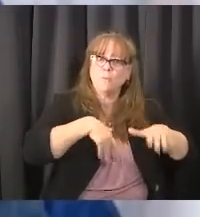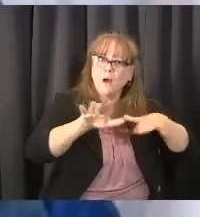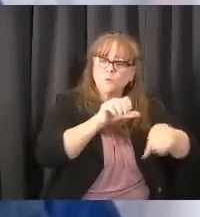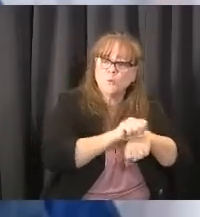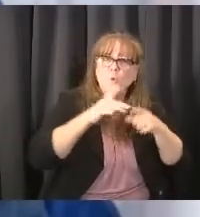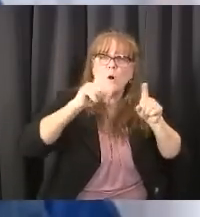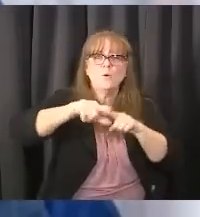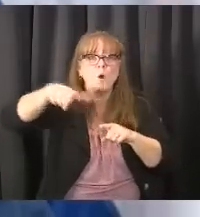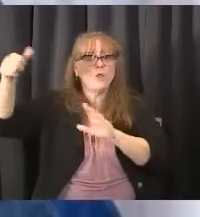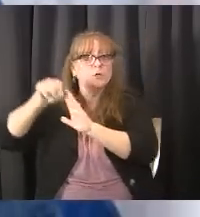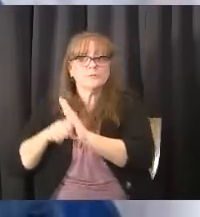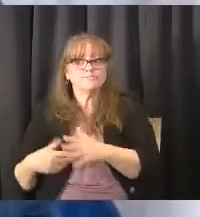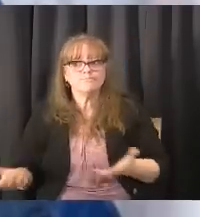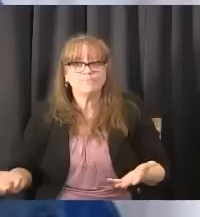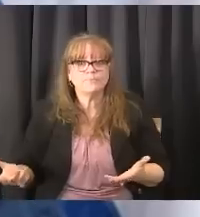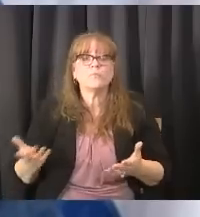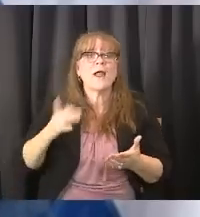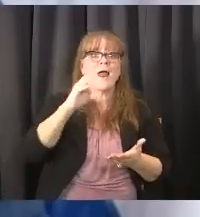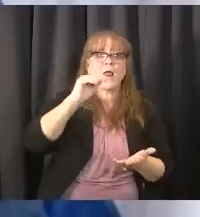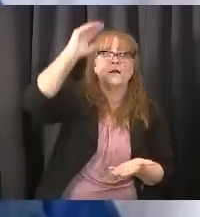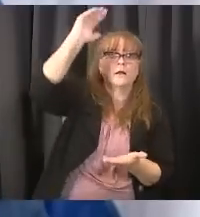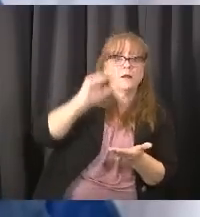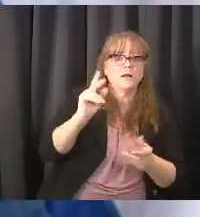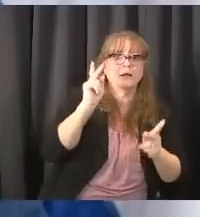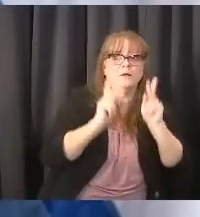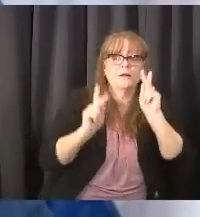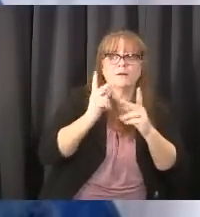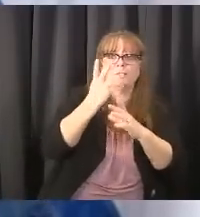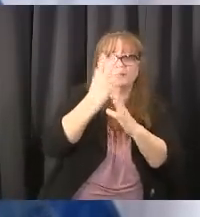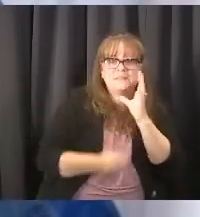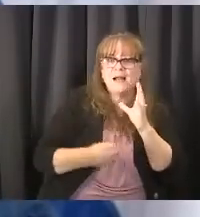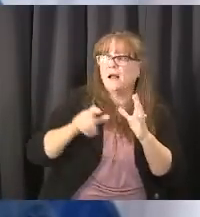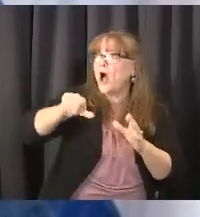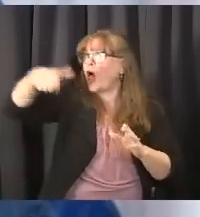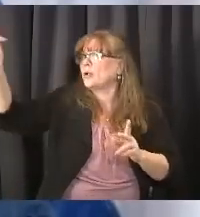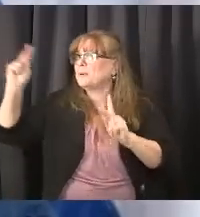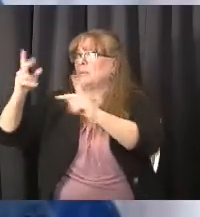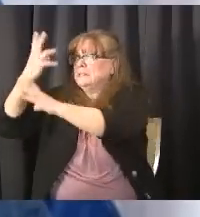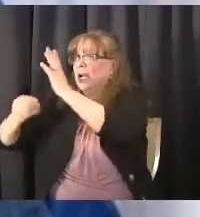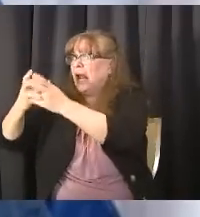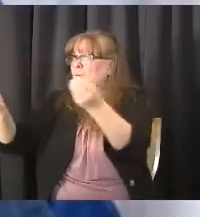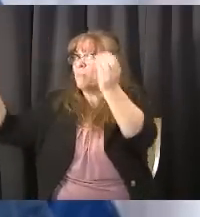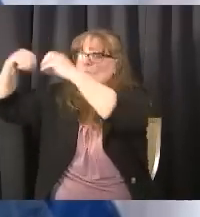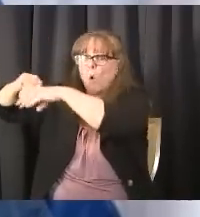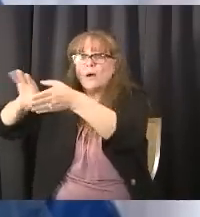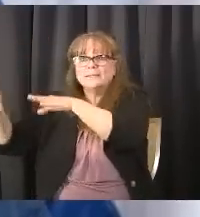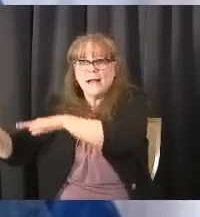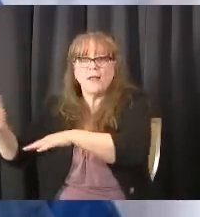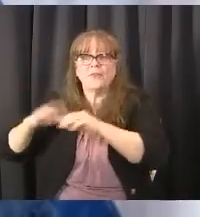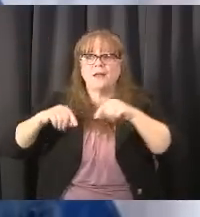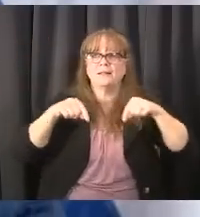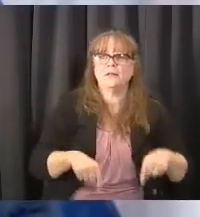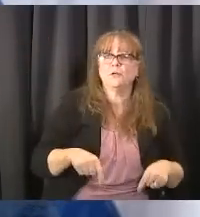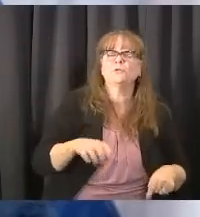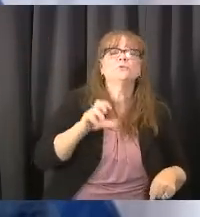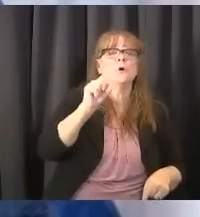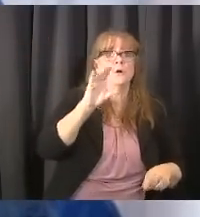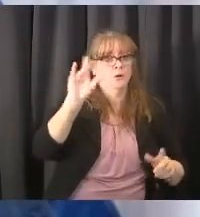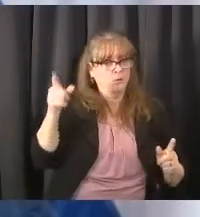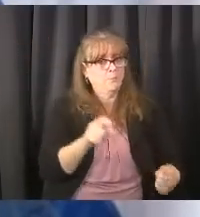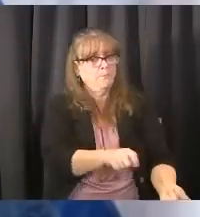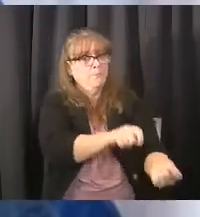nation as a whole. So no one's perfect, but really Coloradans deserve a lot of the credit for stepping up, because